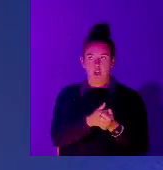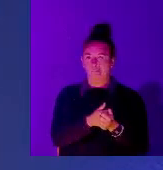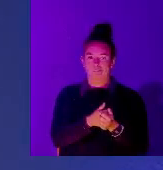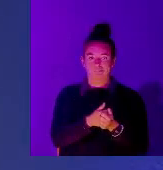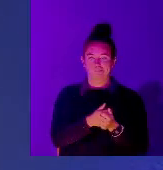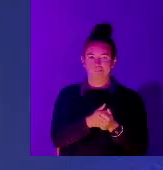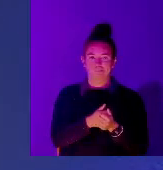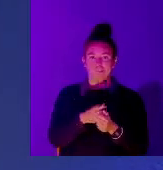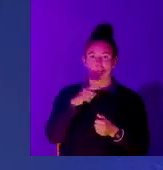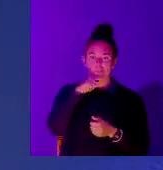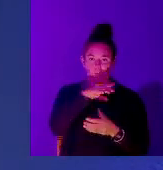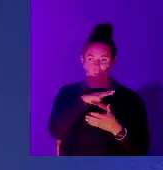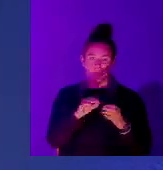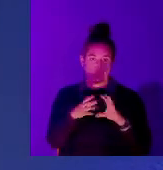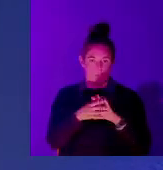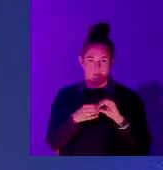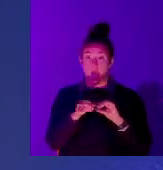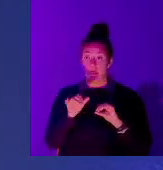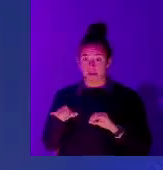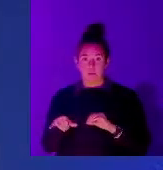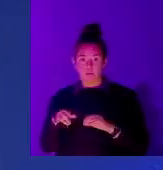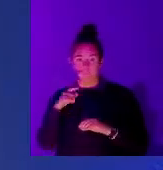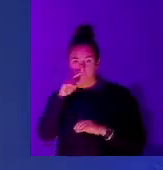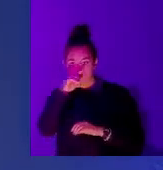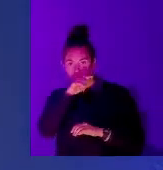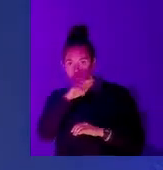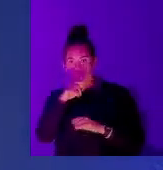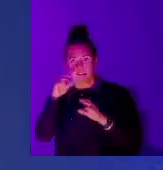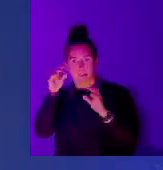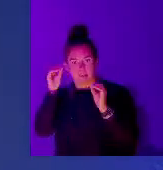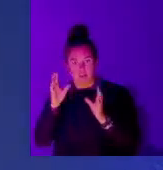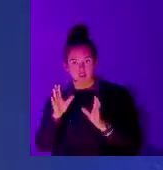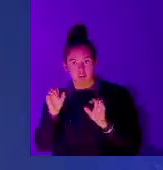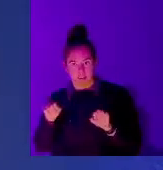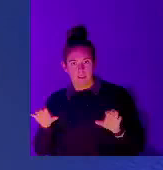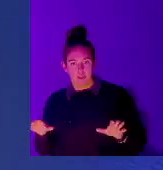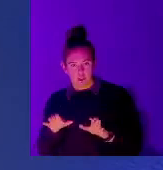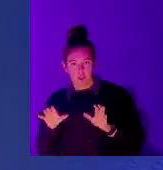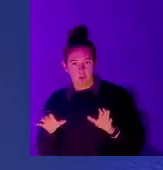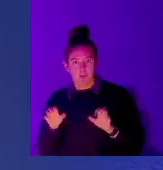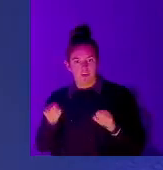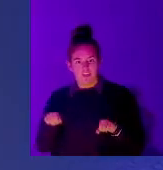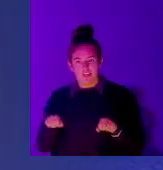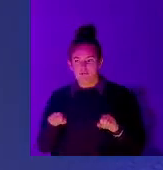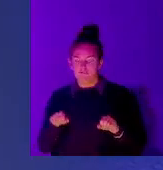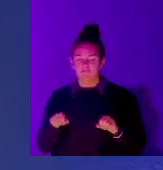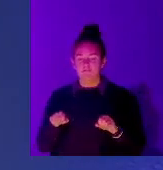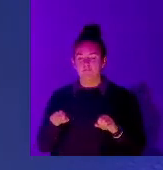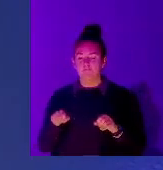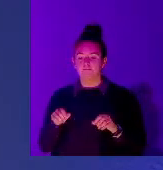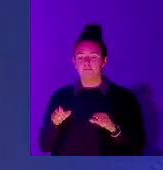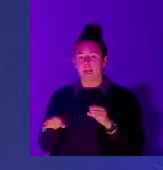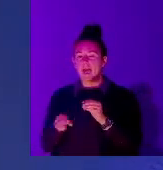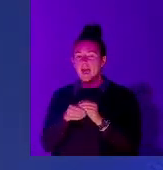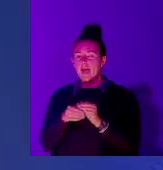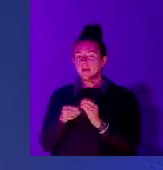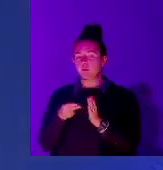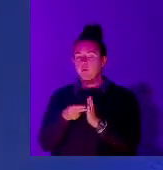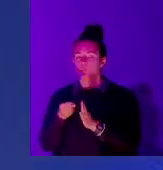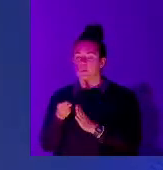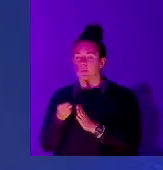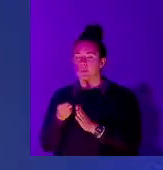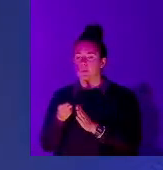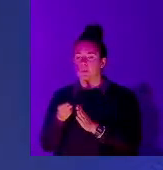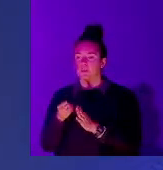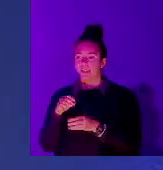do. They can put a little truth with every lie to make it palatable to those who